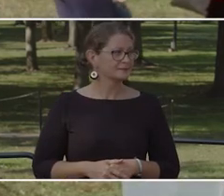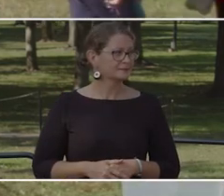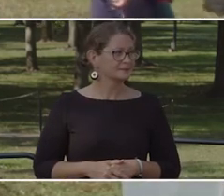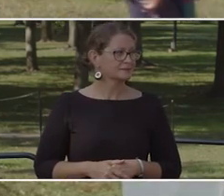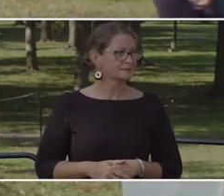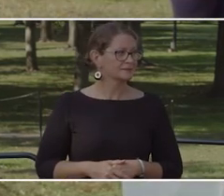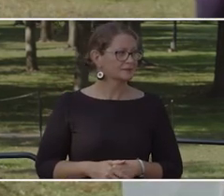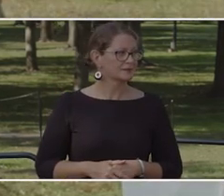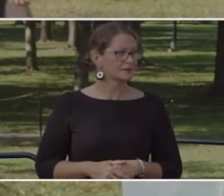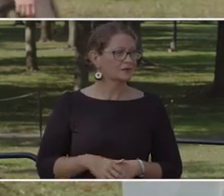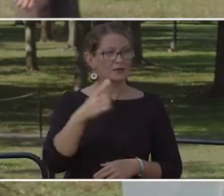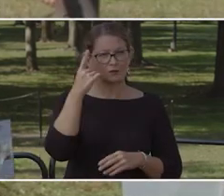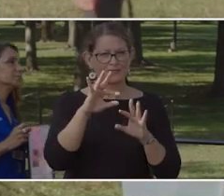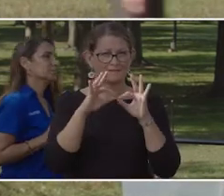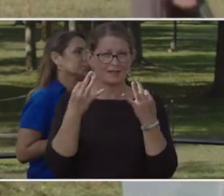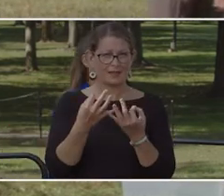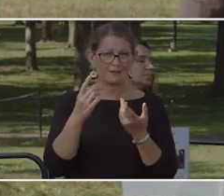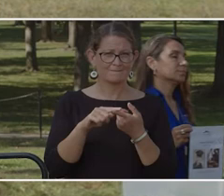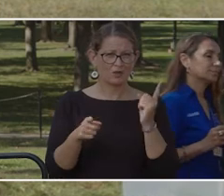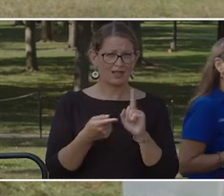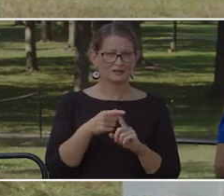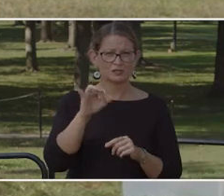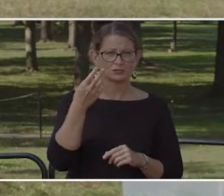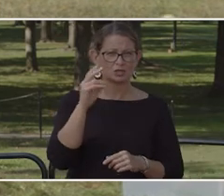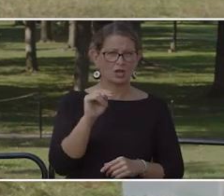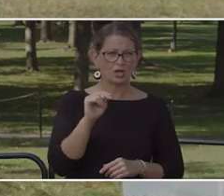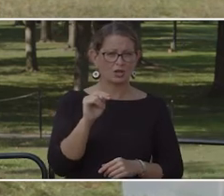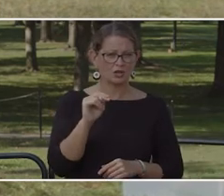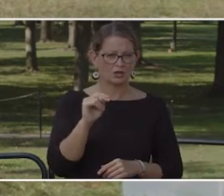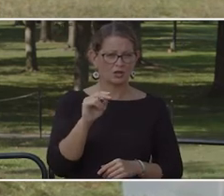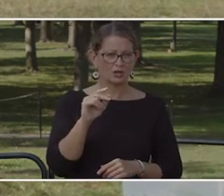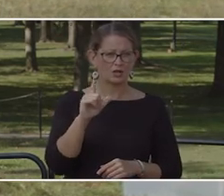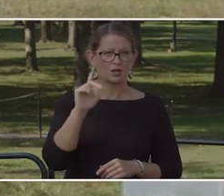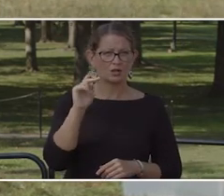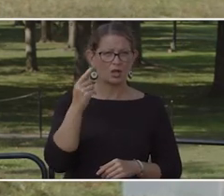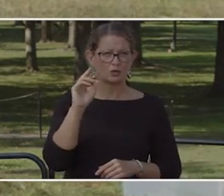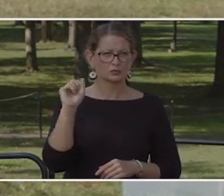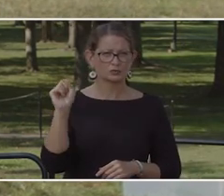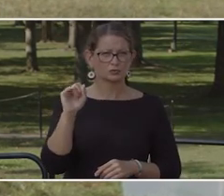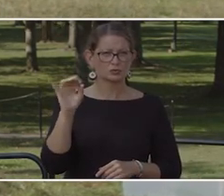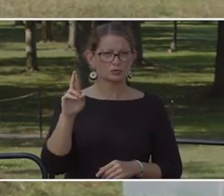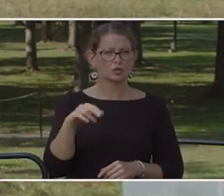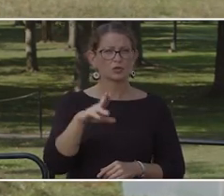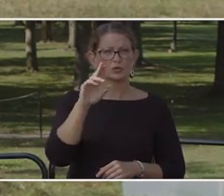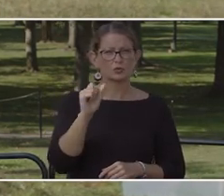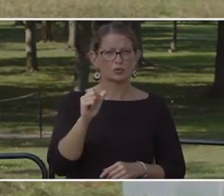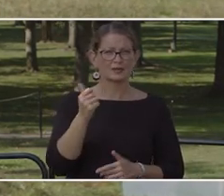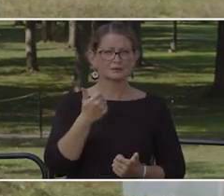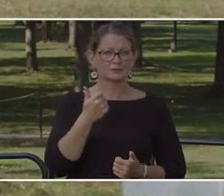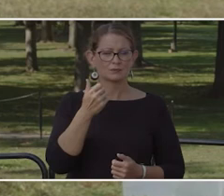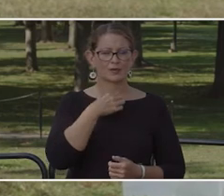On behalf of the family and friends of John Norman Gross, Jr., U.S. Marine